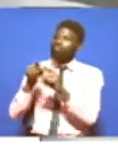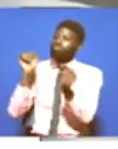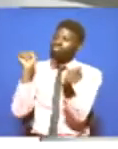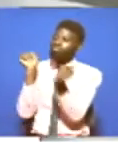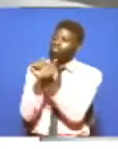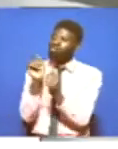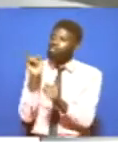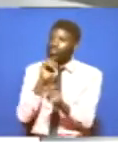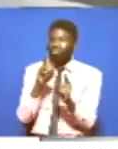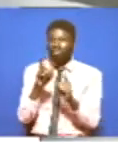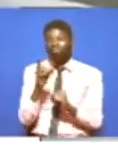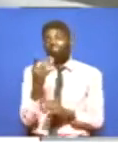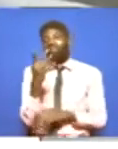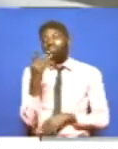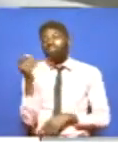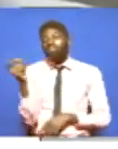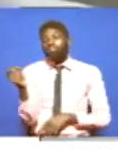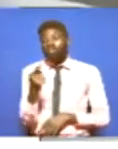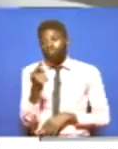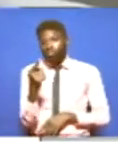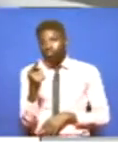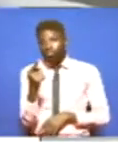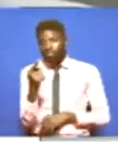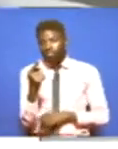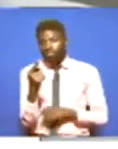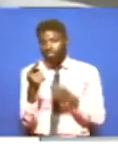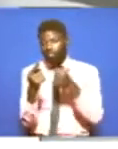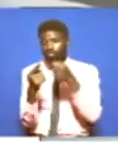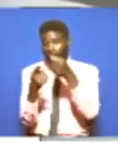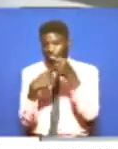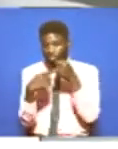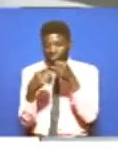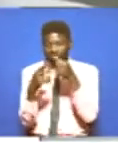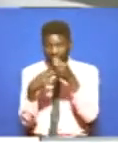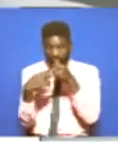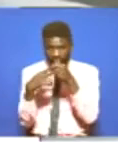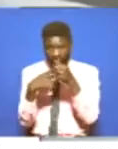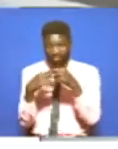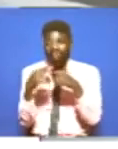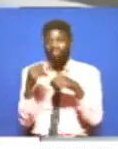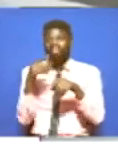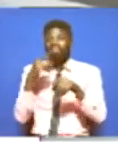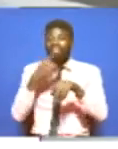4th of July. And 1 week later, immediately after the Saba Saba,